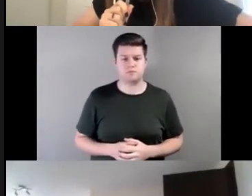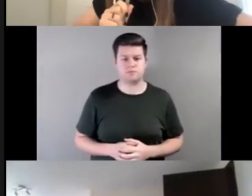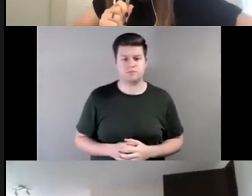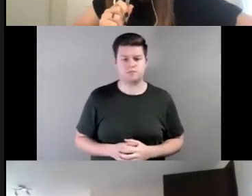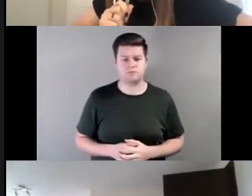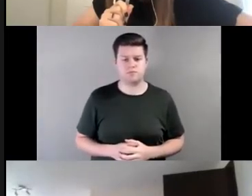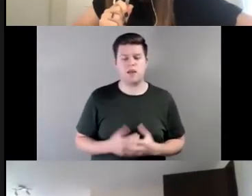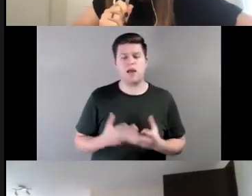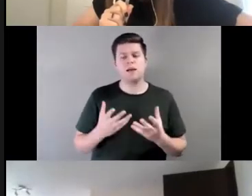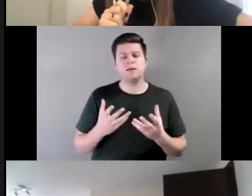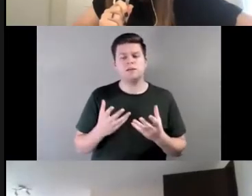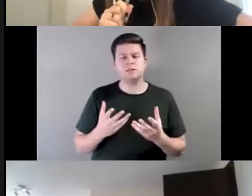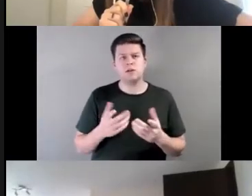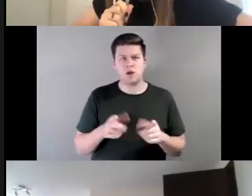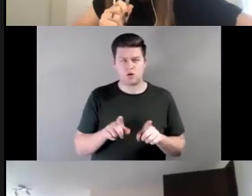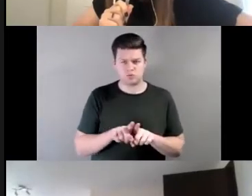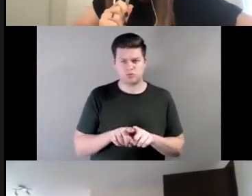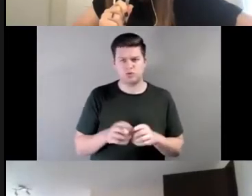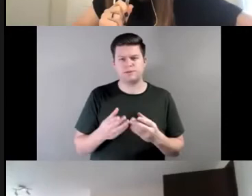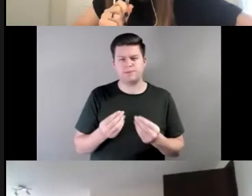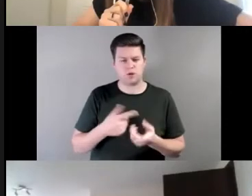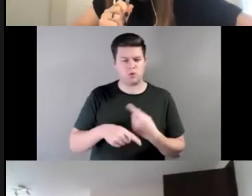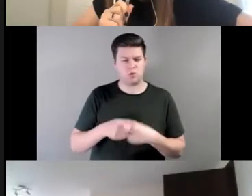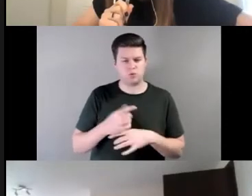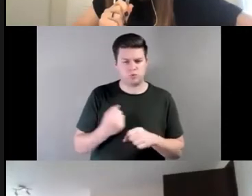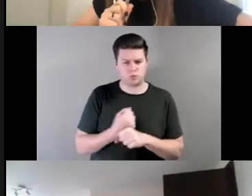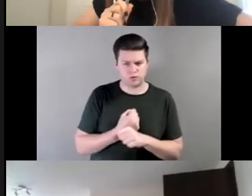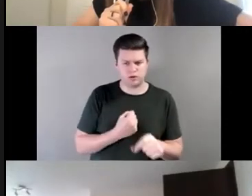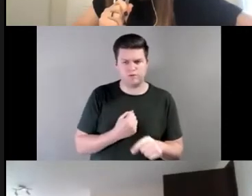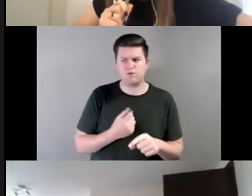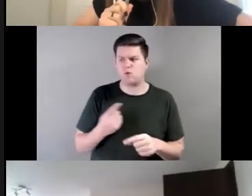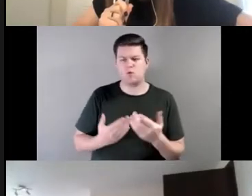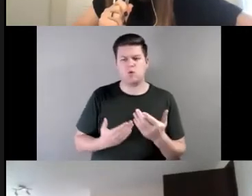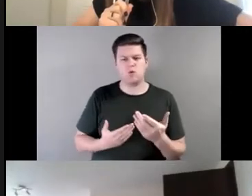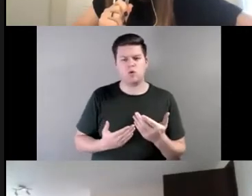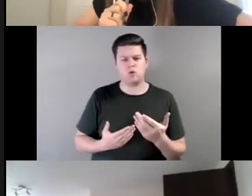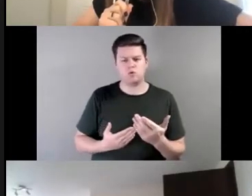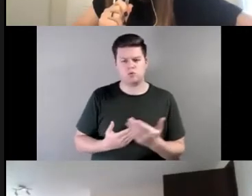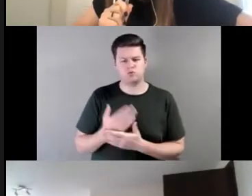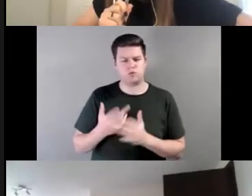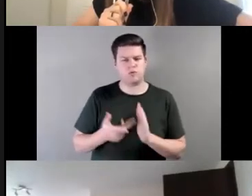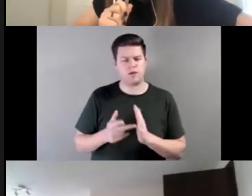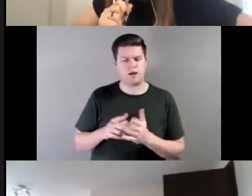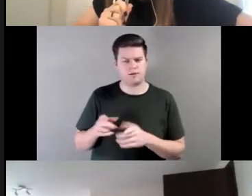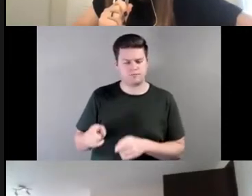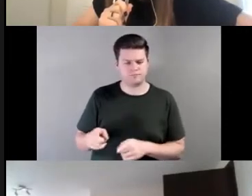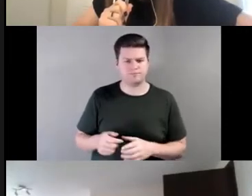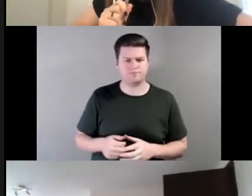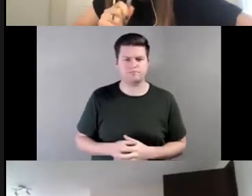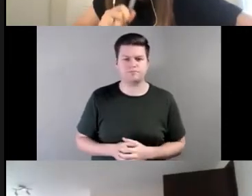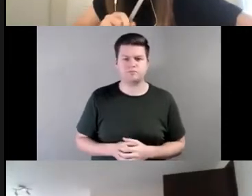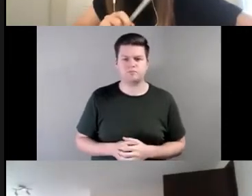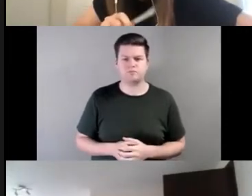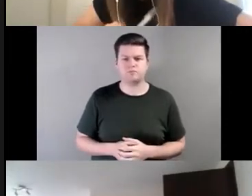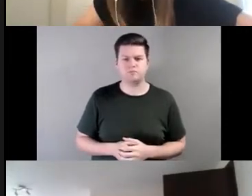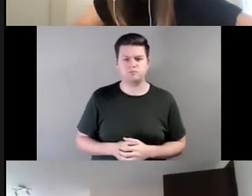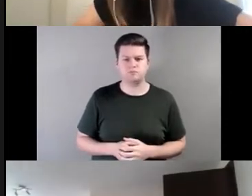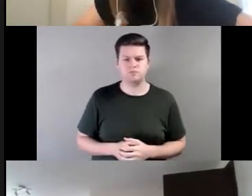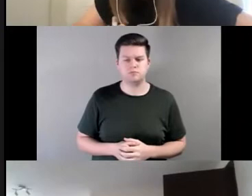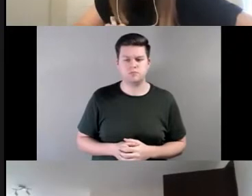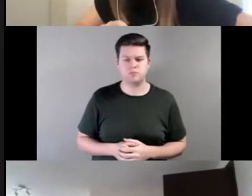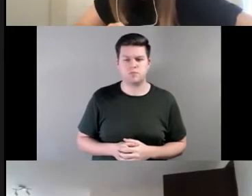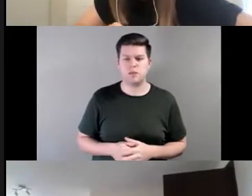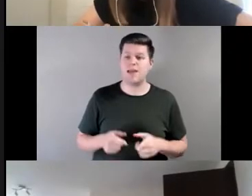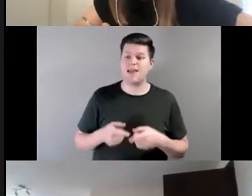something that we're doing in a new departure to save issuing out absolutely everybody who has an existing